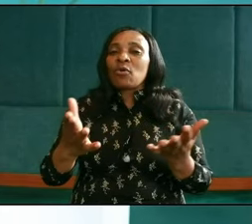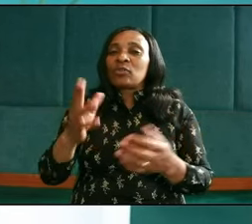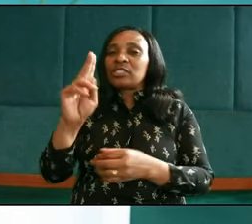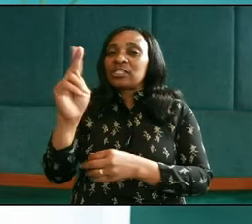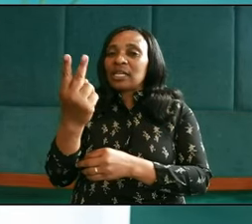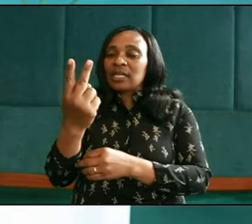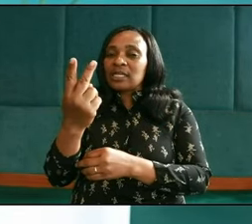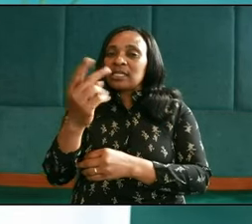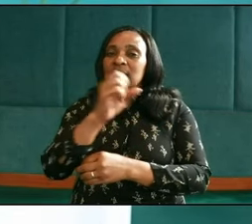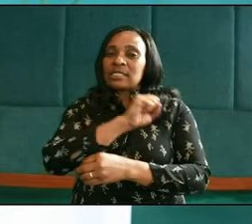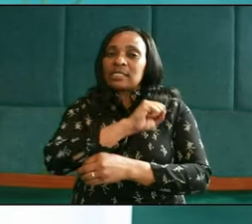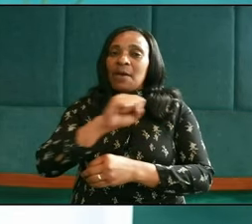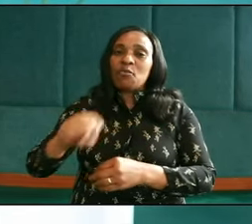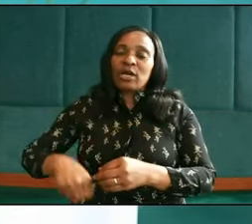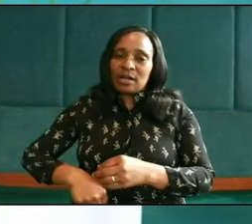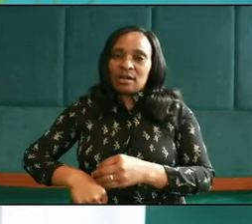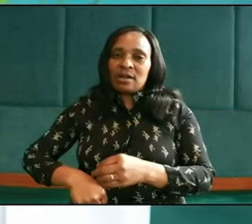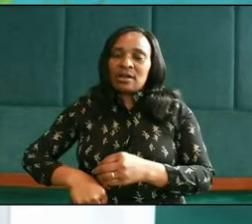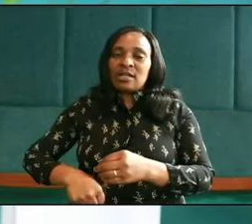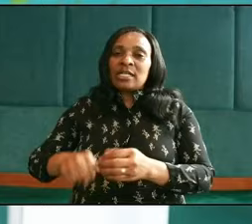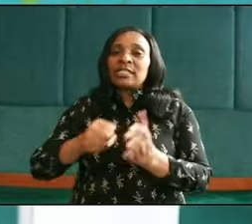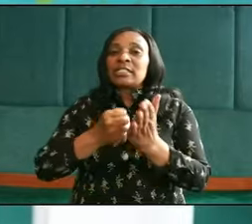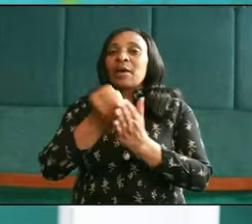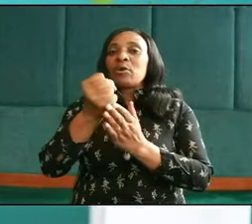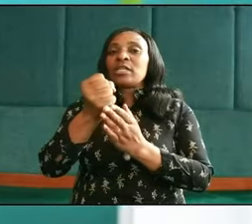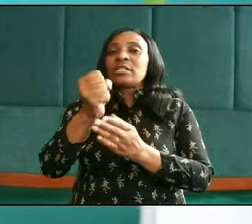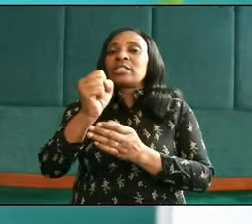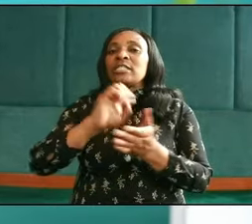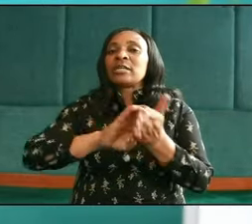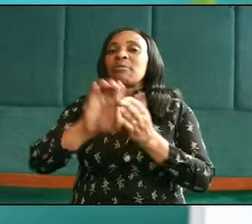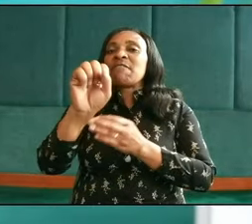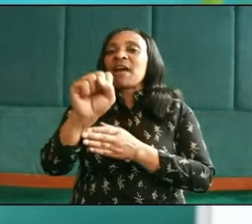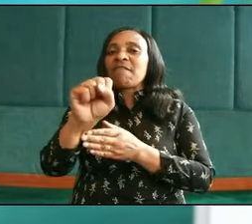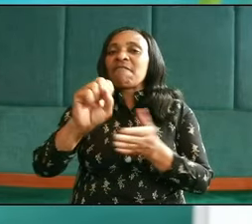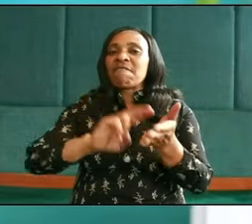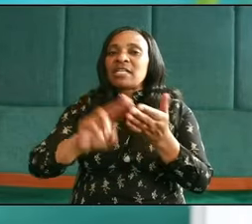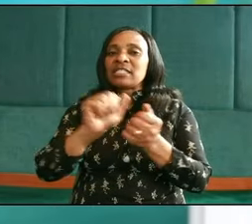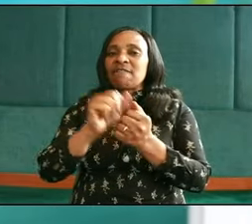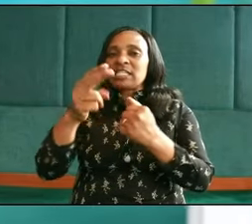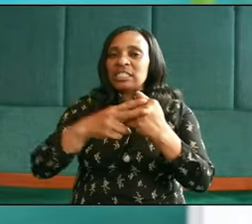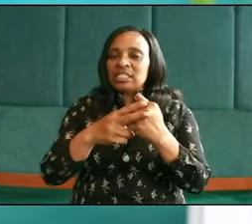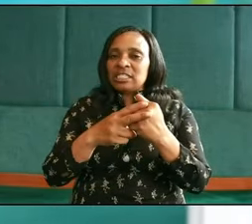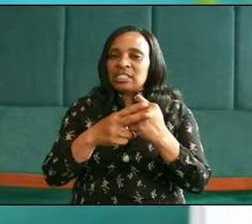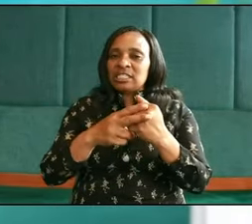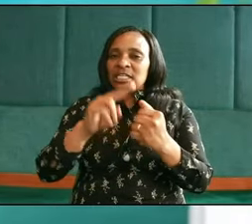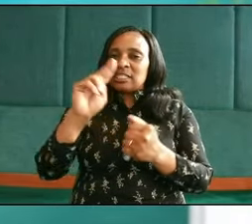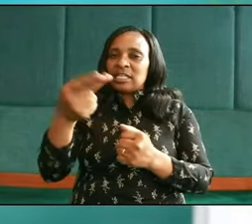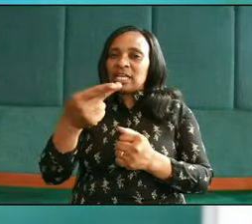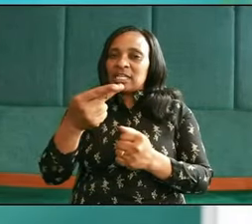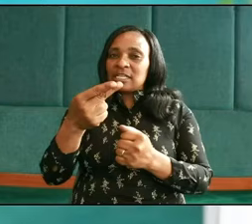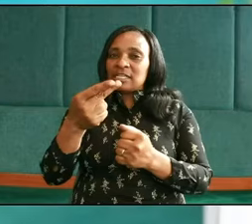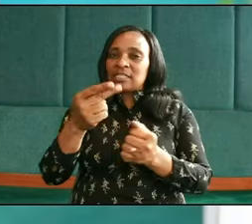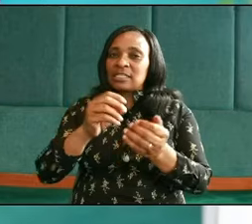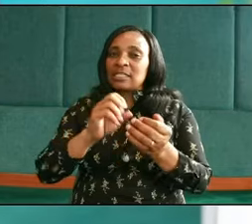Samuel. We will read it. 2 Samuel chapter 5 from verse 17. 2